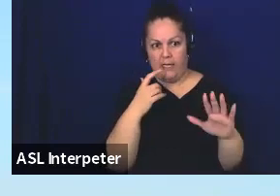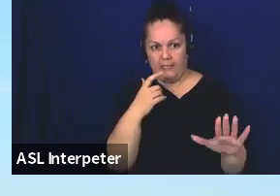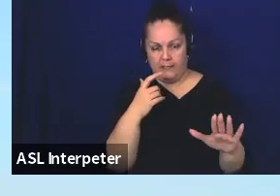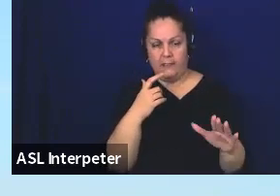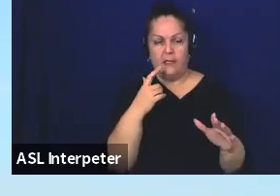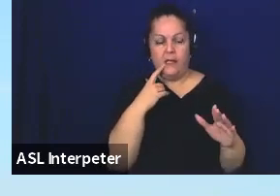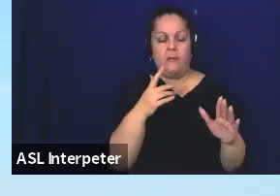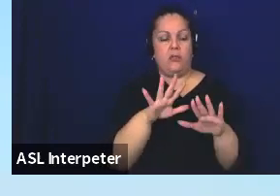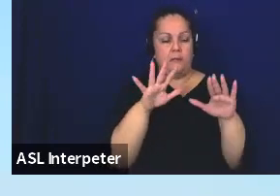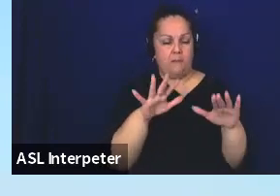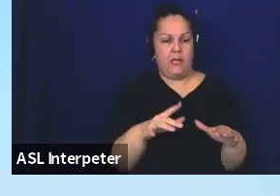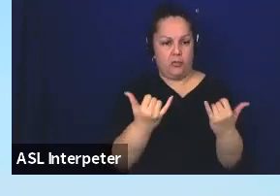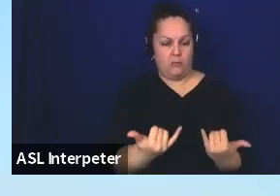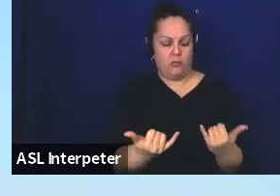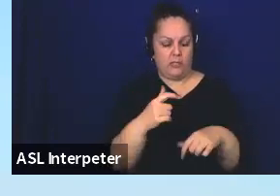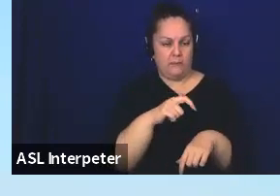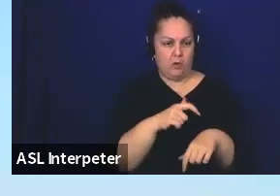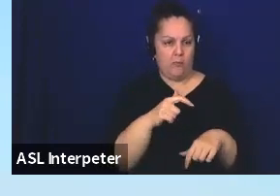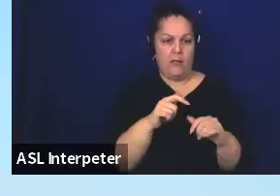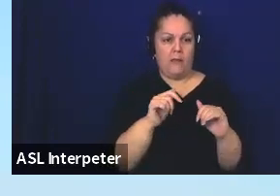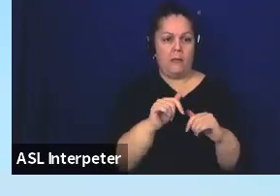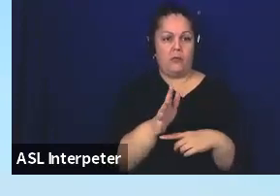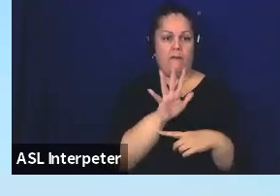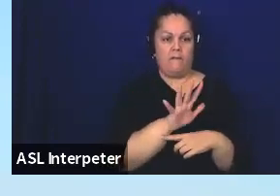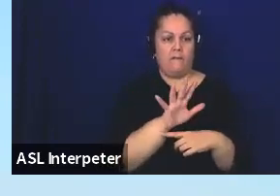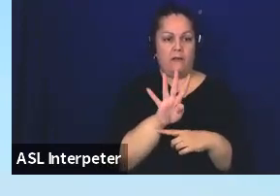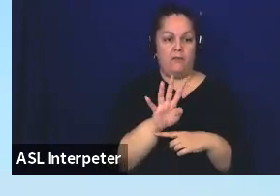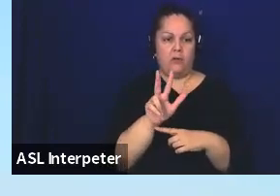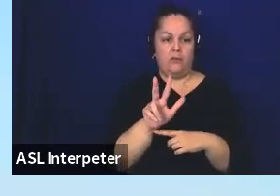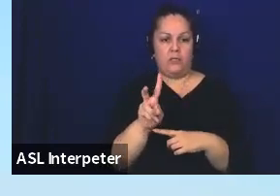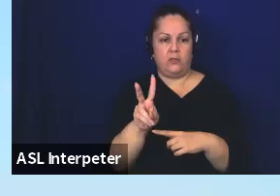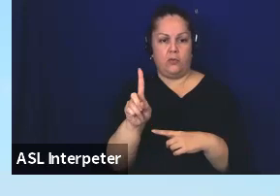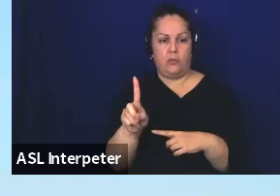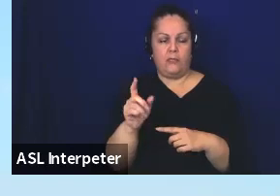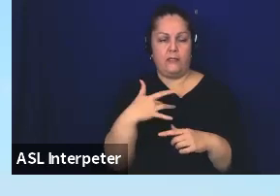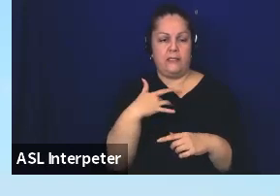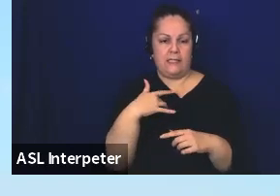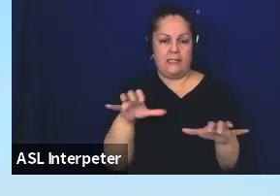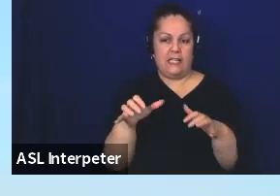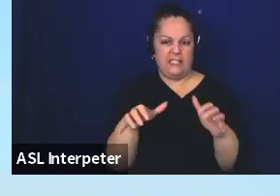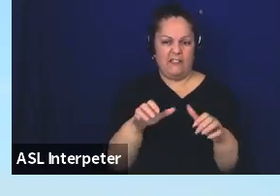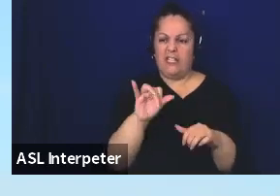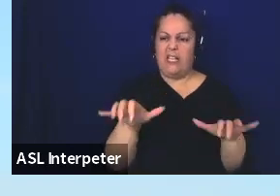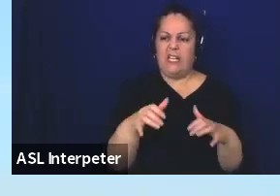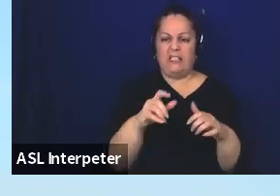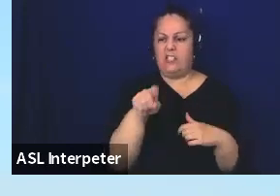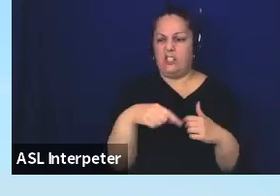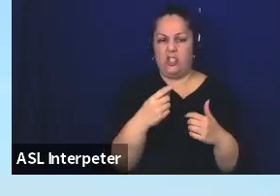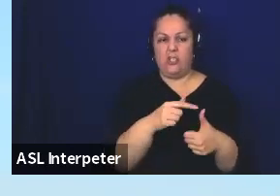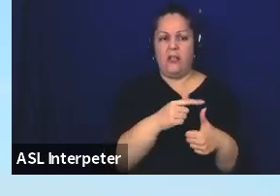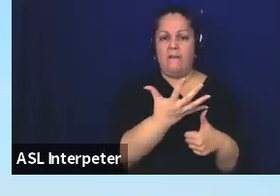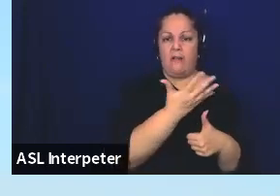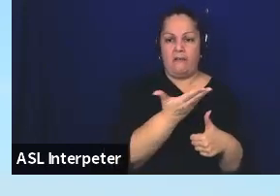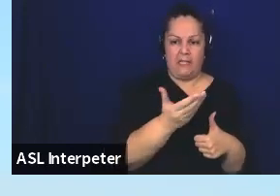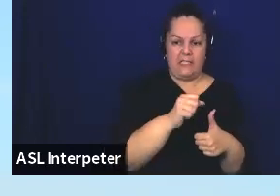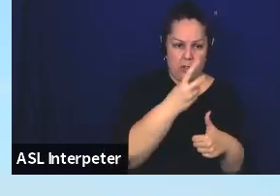just bring them back to the present moment by doing a 5, 4, 3, 2, 1 senses activity. And that activity is just 5 things